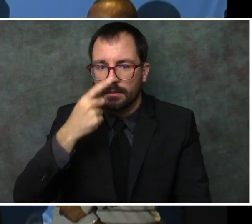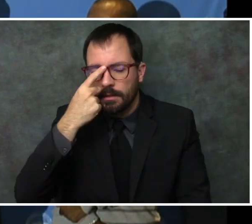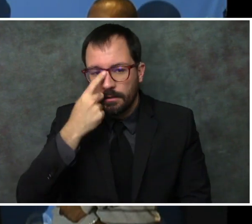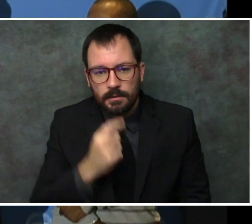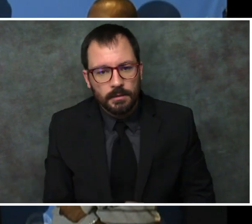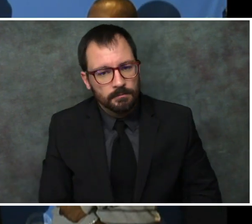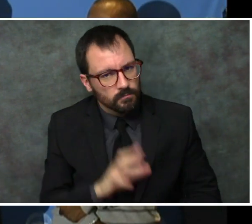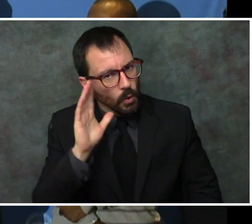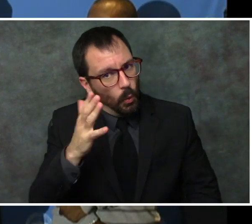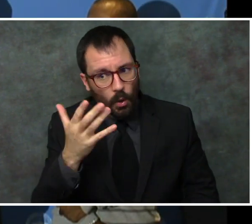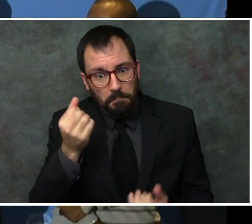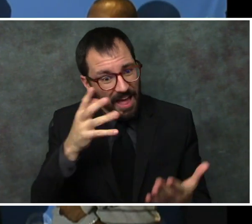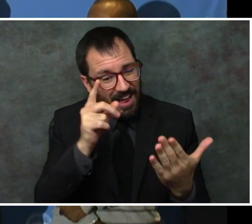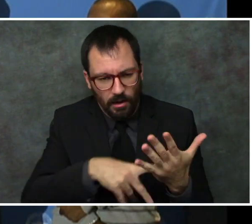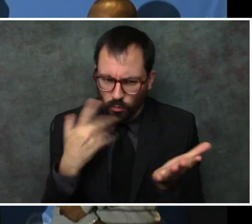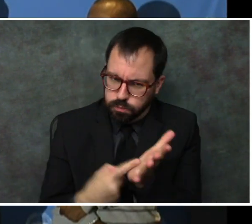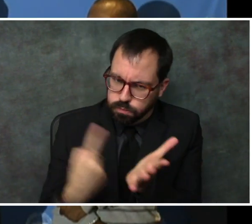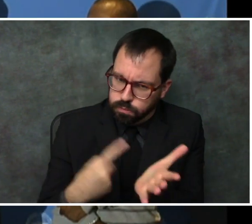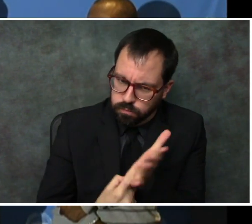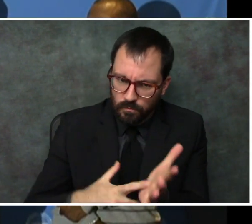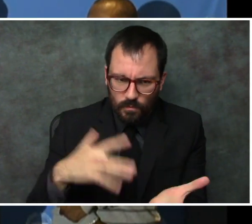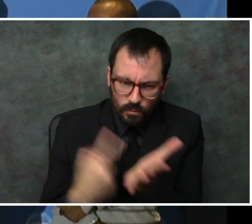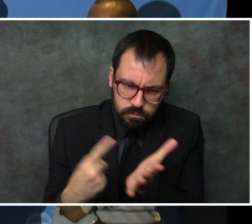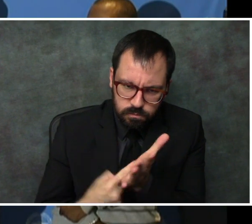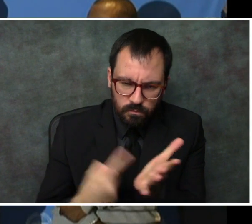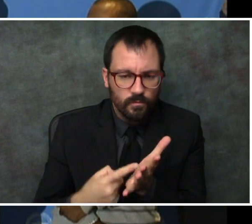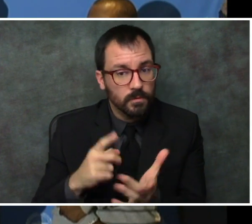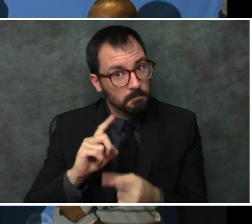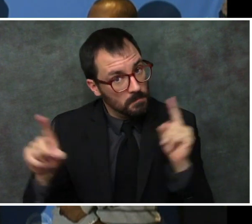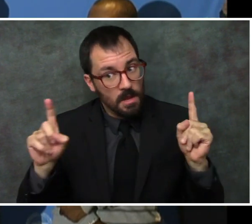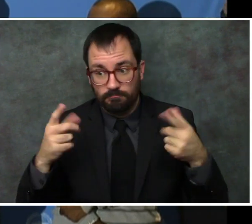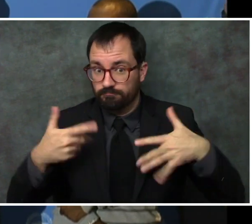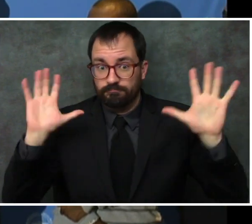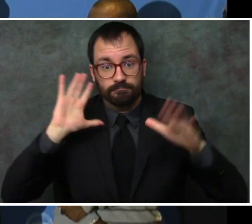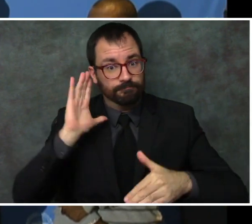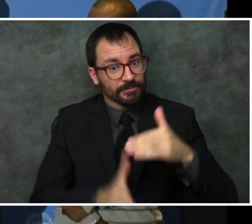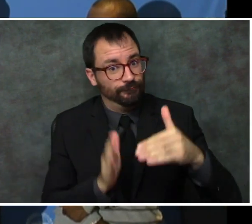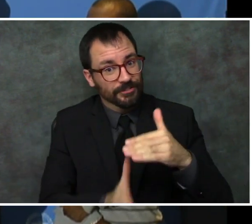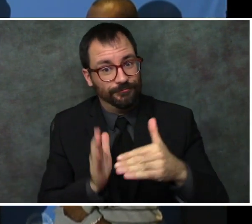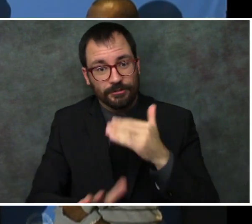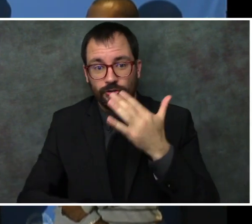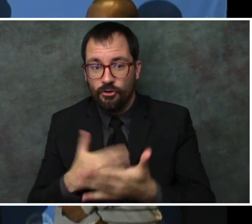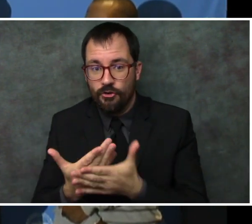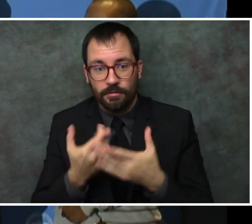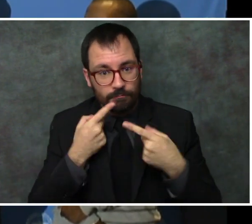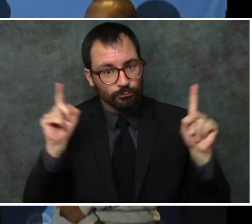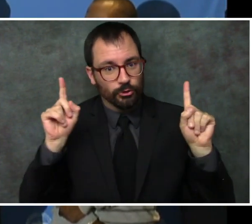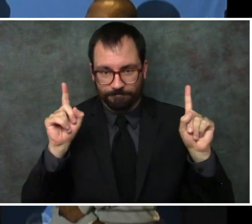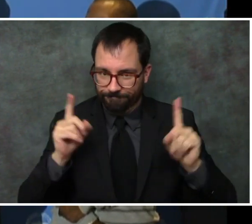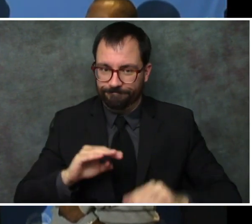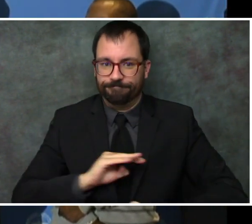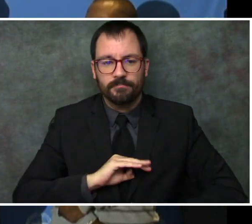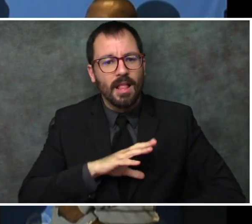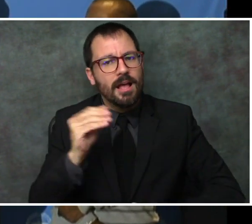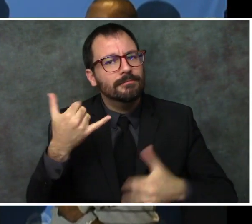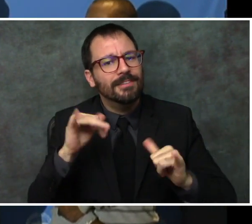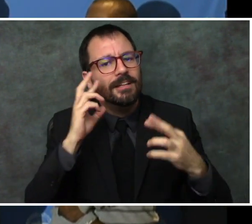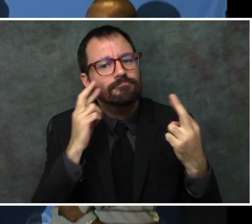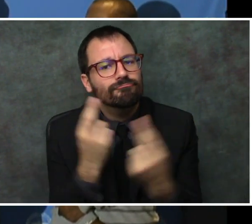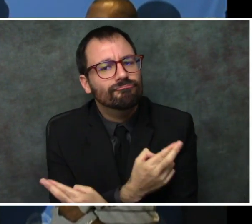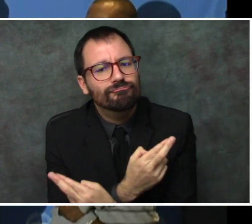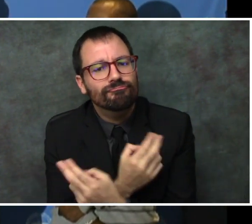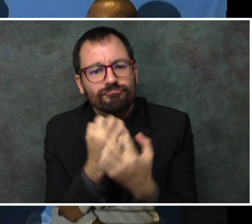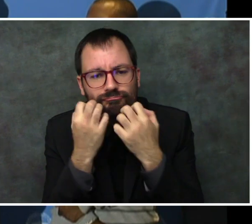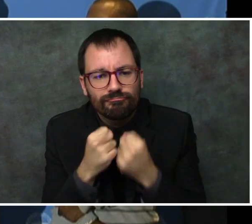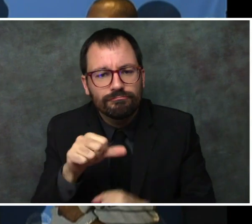debates, all work was accomplished while maintaining respect and regard for one another. And each member, having